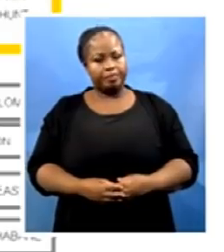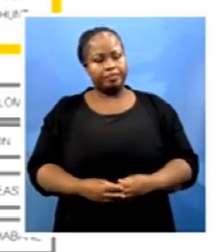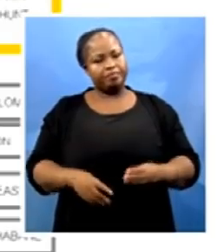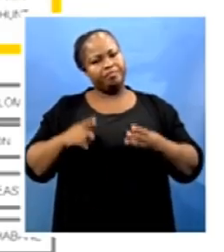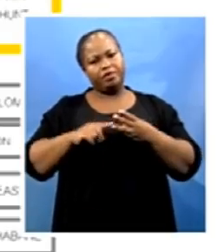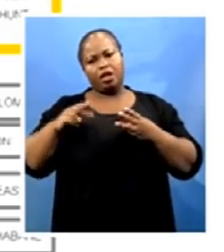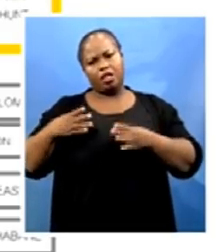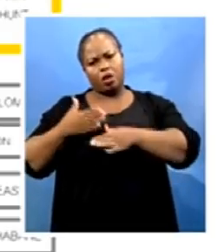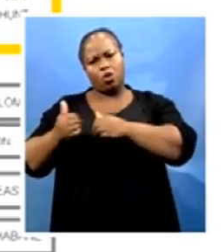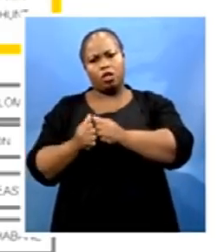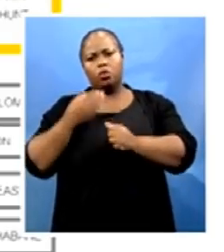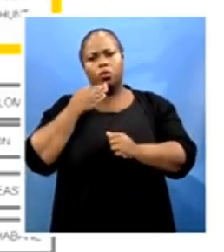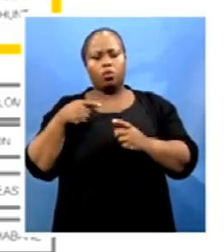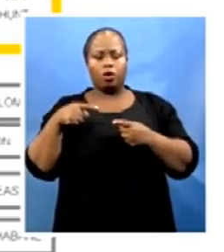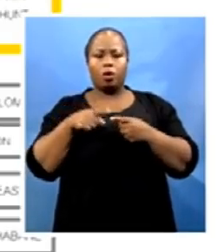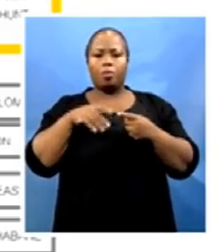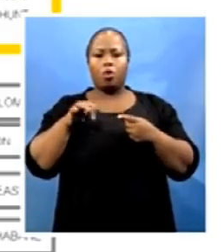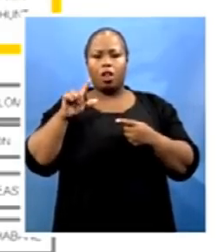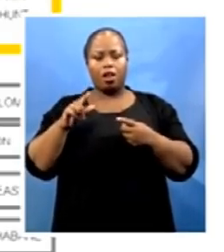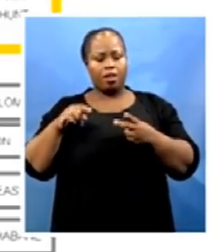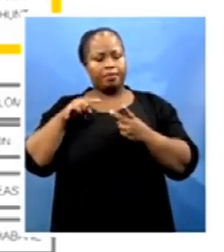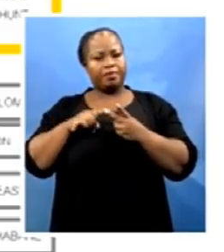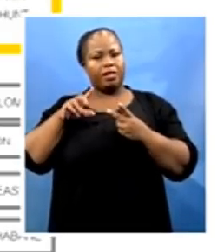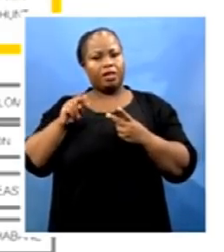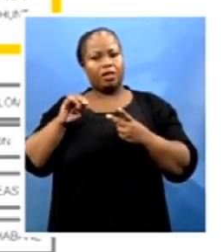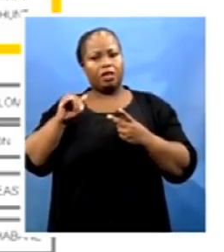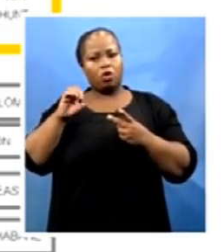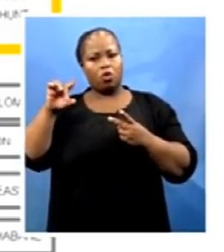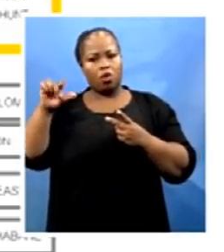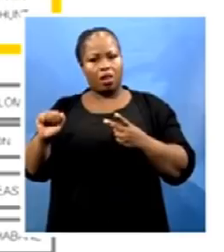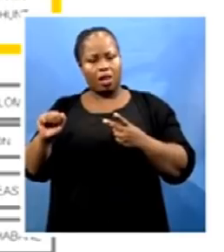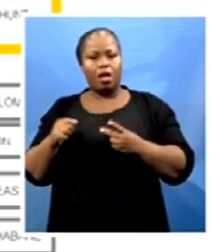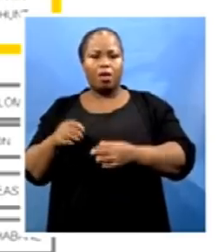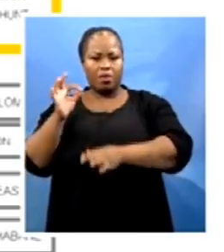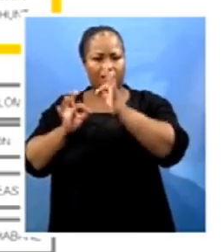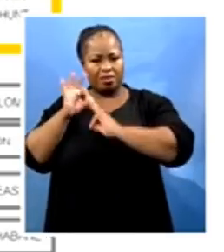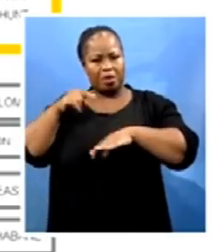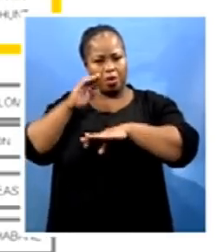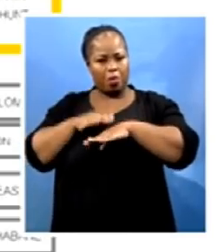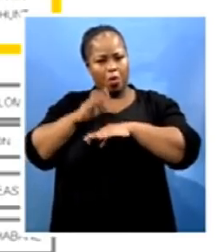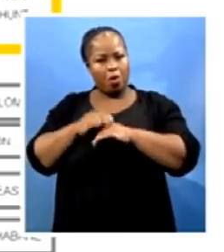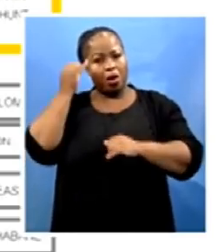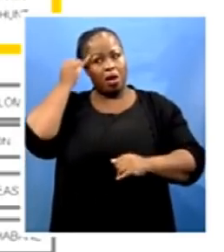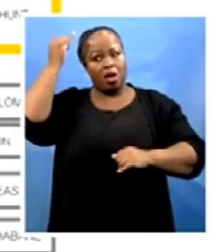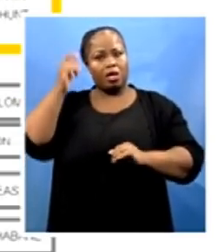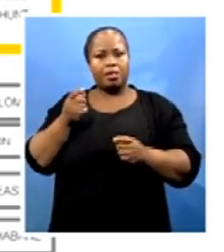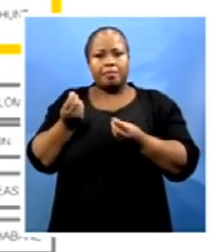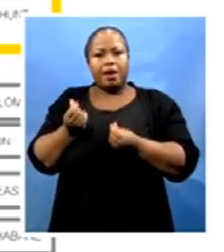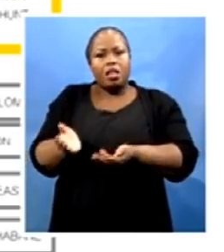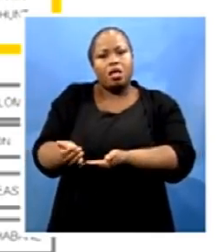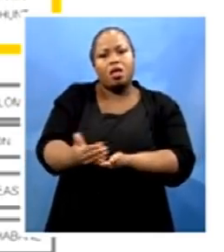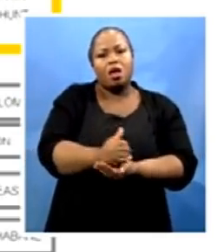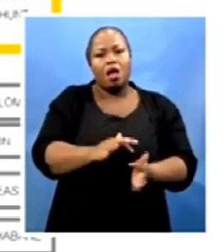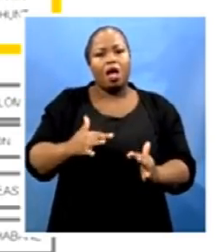will also share more details around fundraising initiatives in particular and humanitarian response as it relates to the